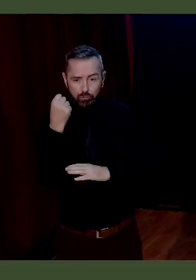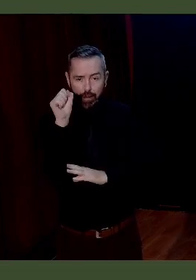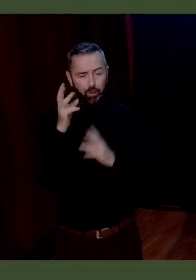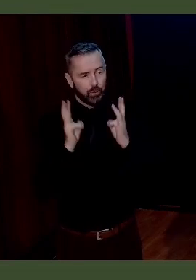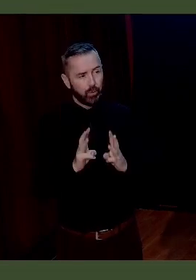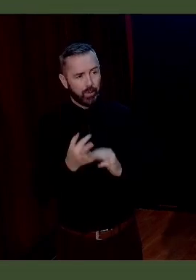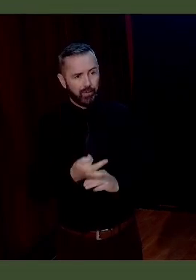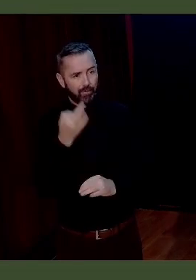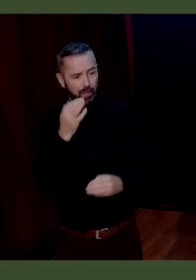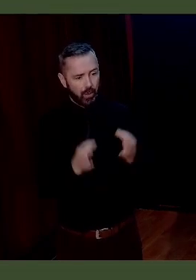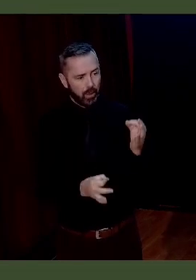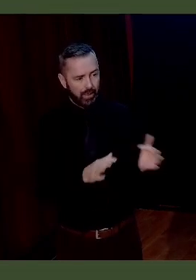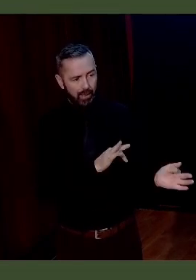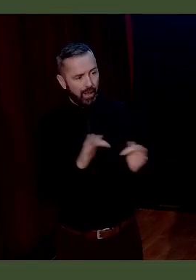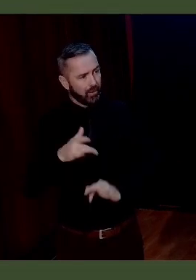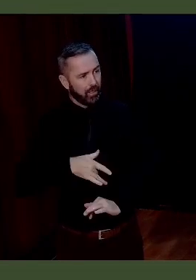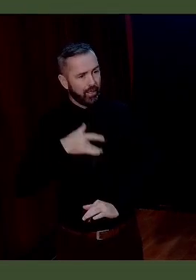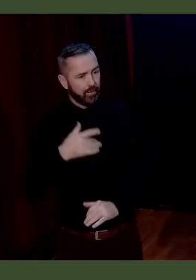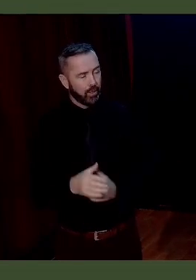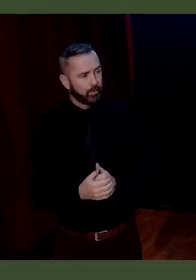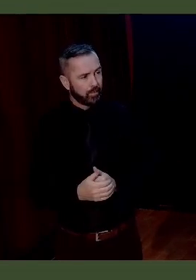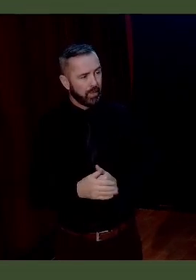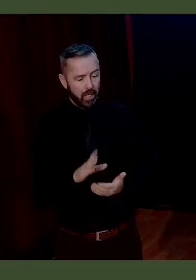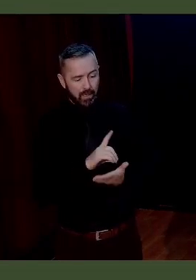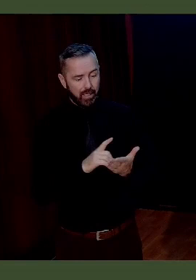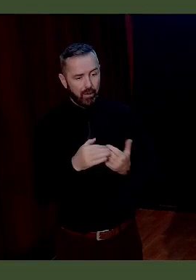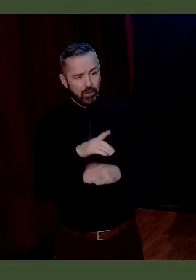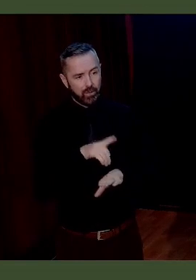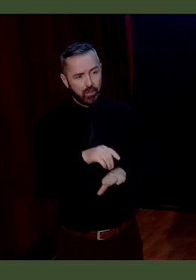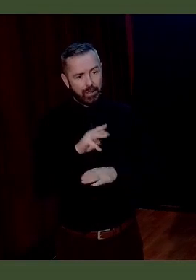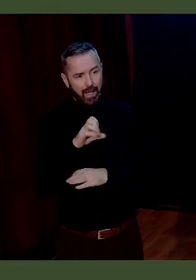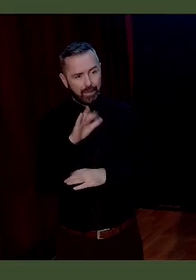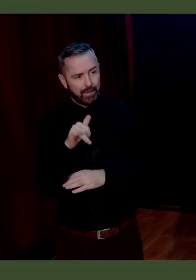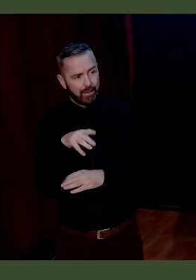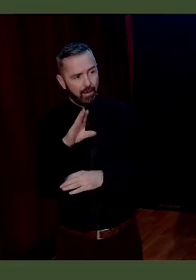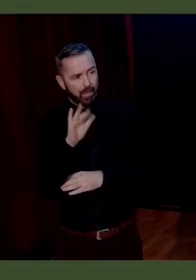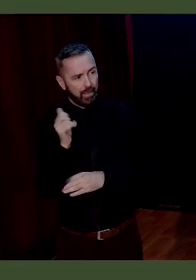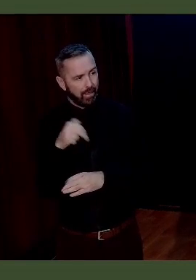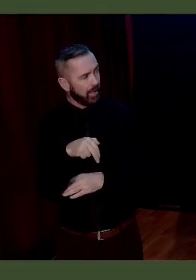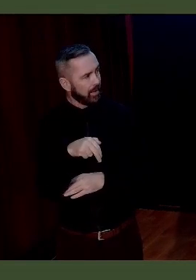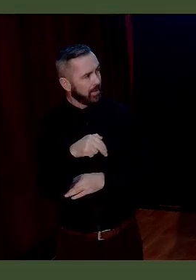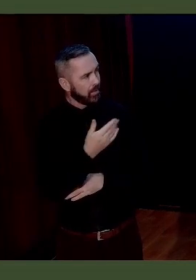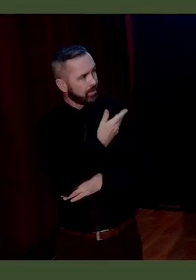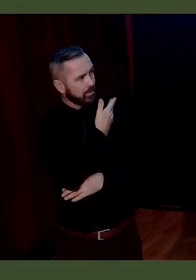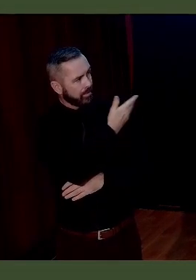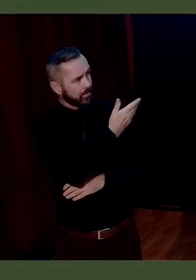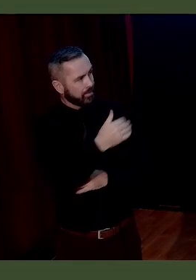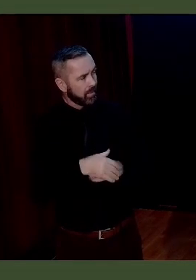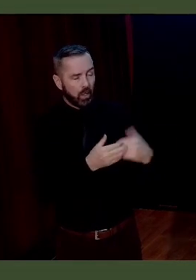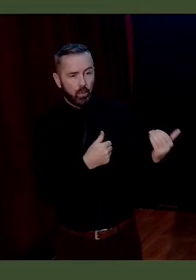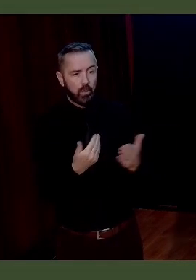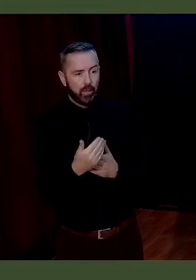revolutionary women found their political afterlife. The diaries of Dr. Kathleen Lynn, I'll go back to there, provide